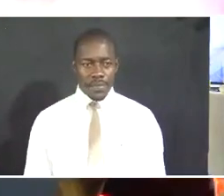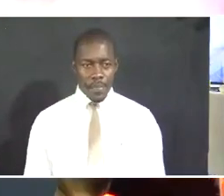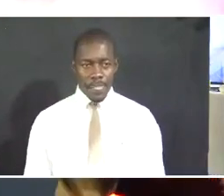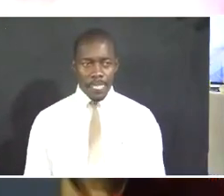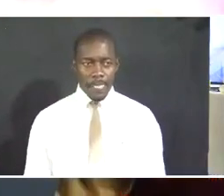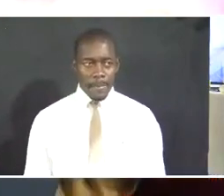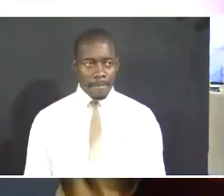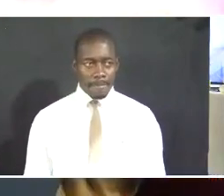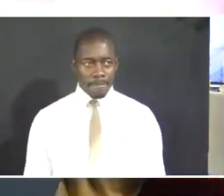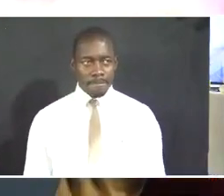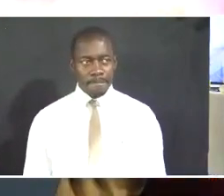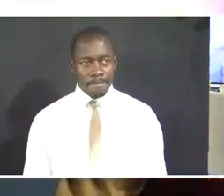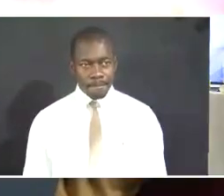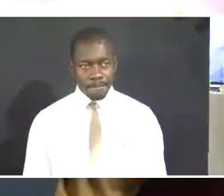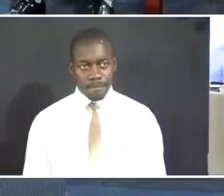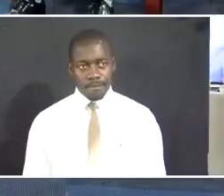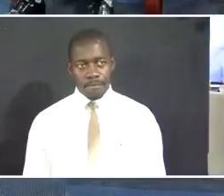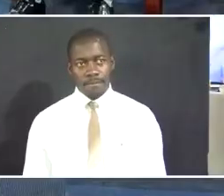Amen.